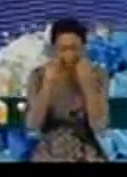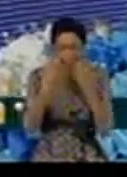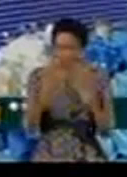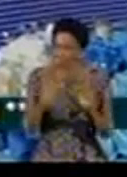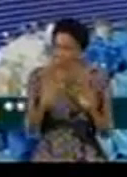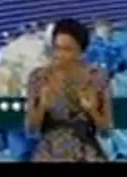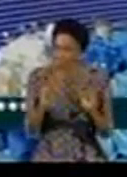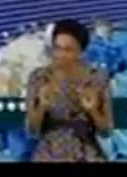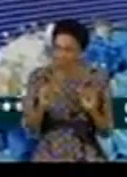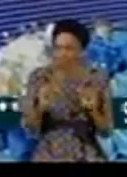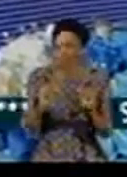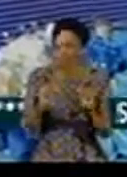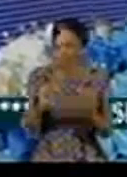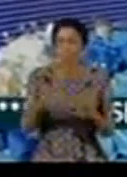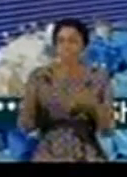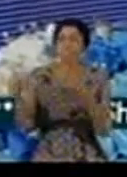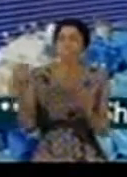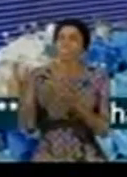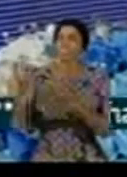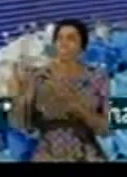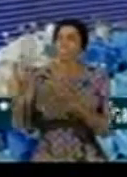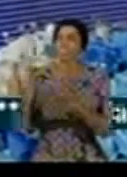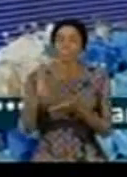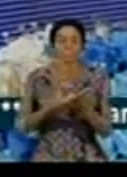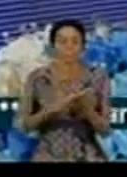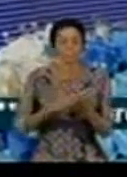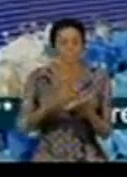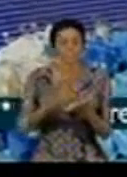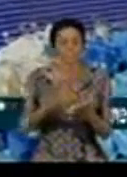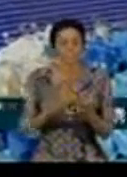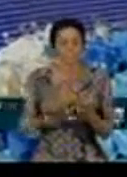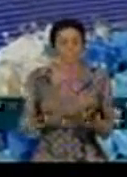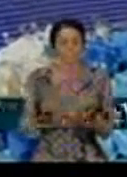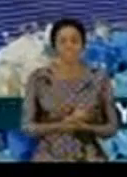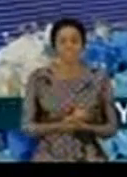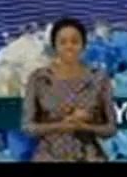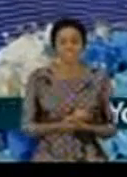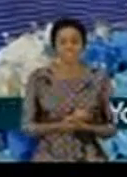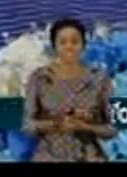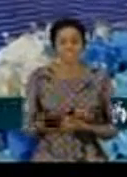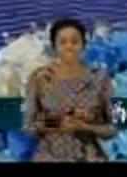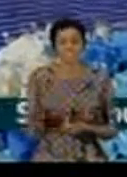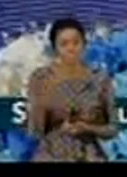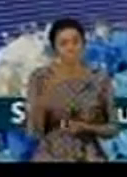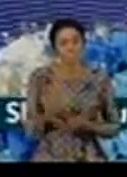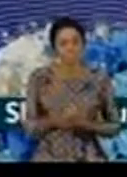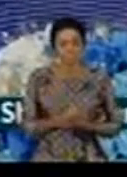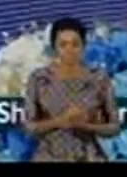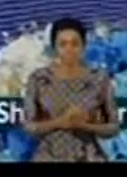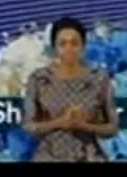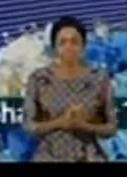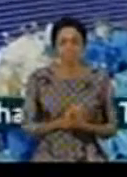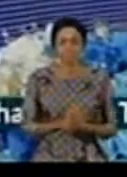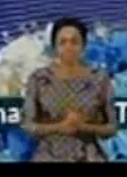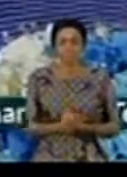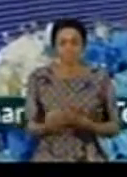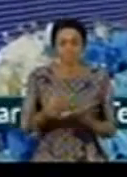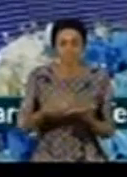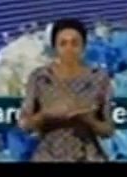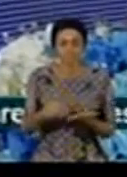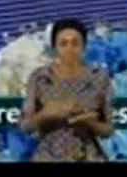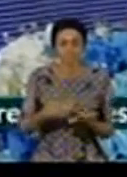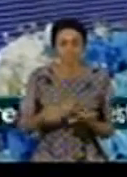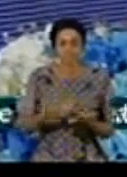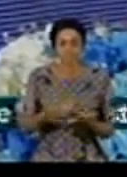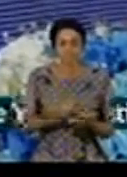time. Tonight is a great night. Quickly, quickly, quickly. Come by my left-hand side. Let's start